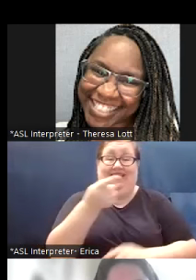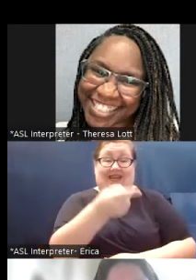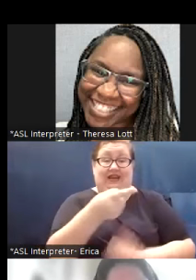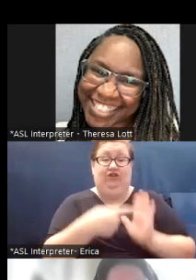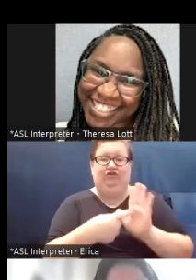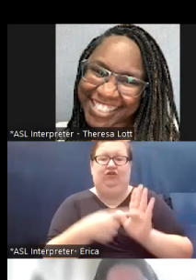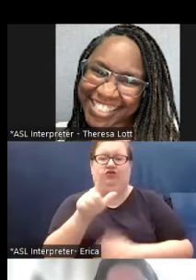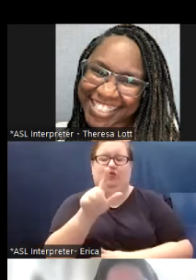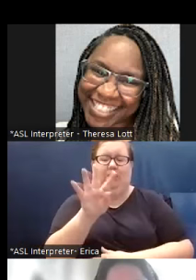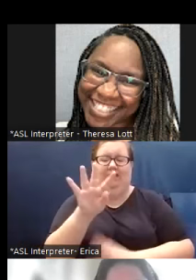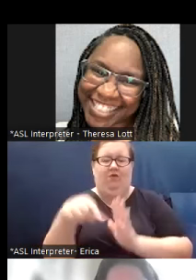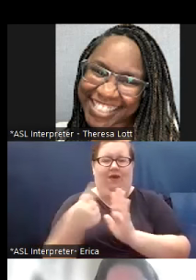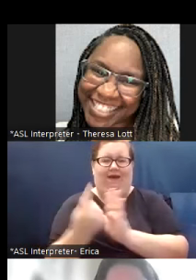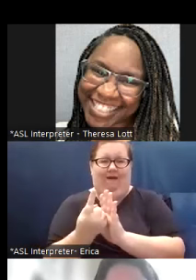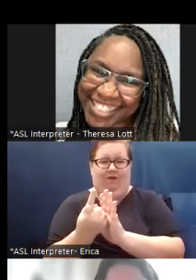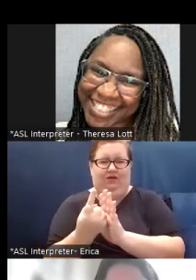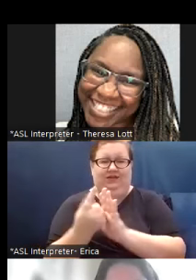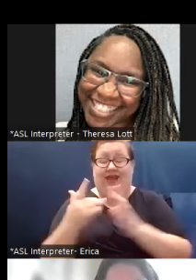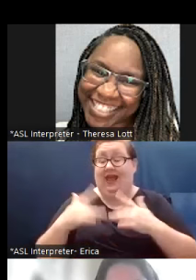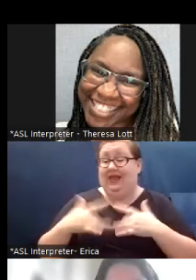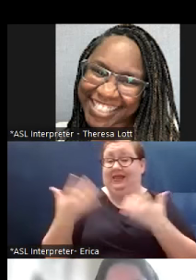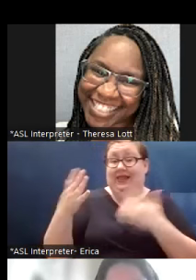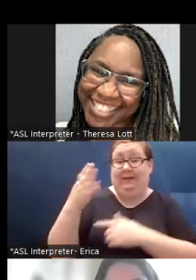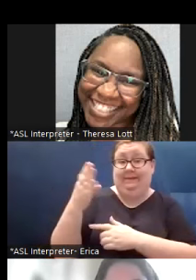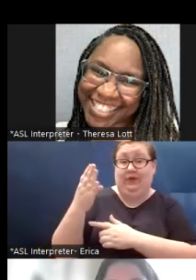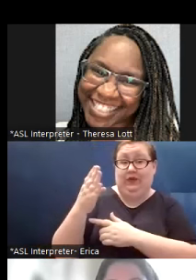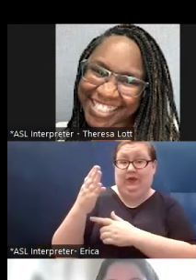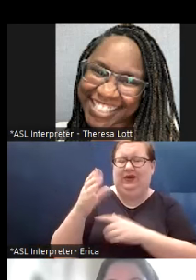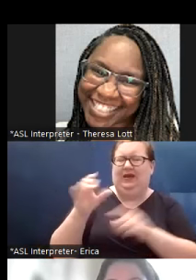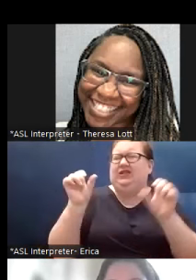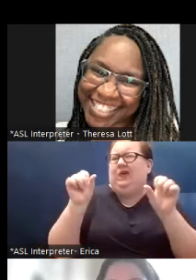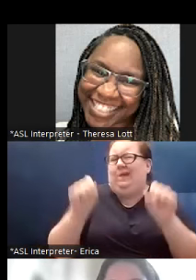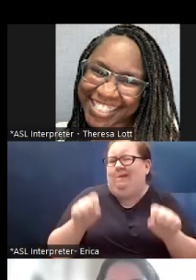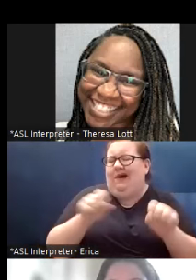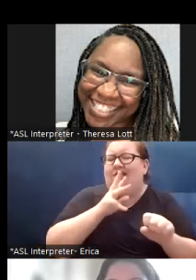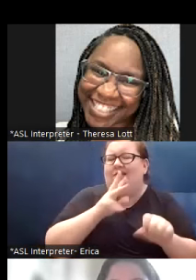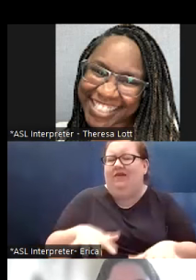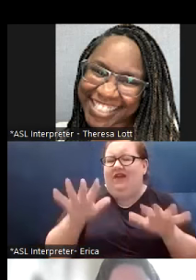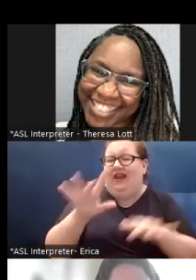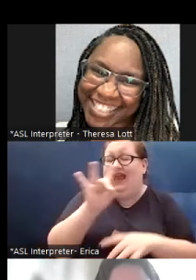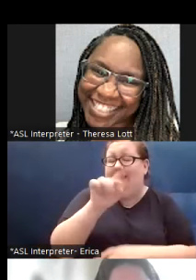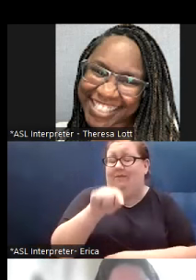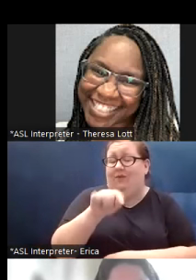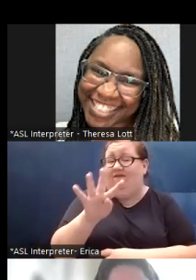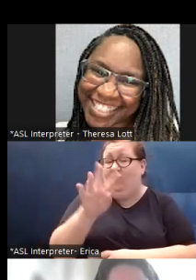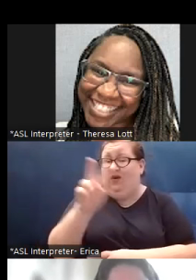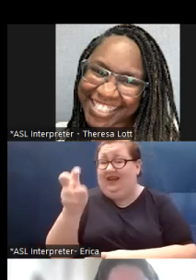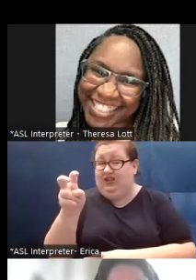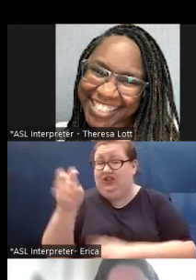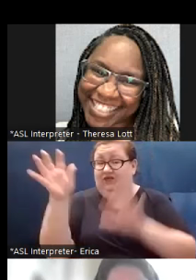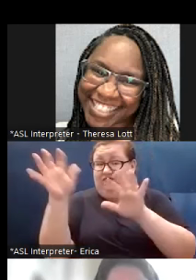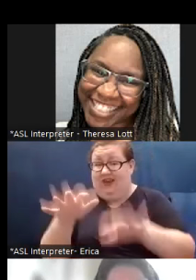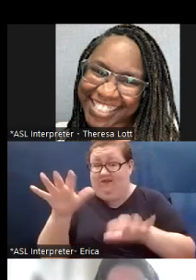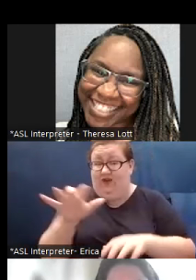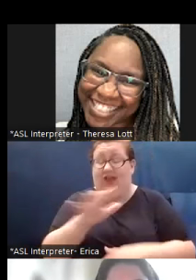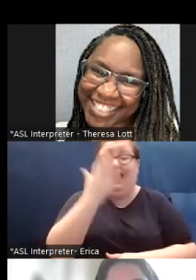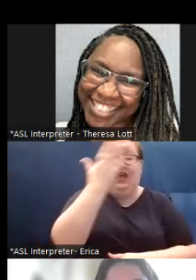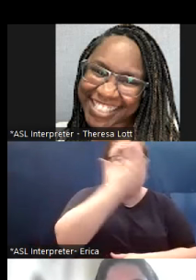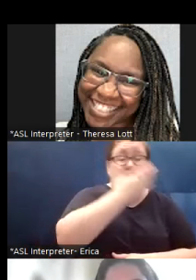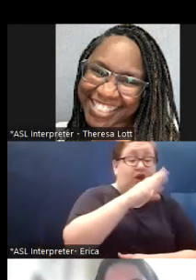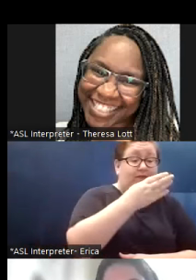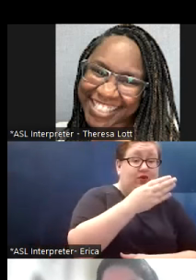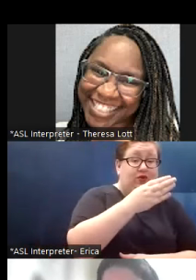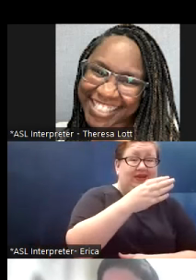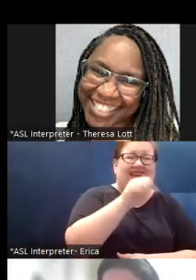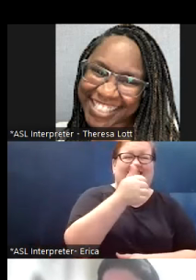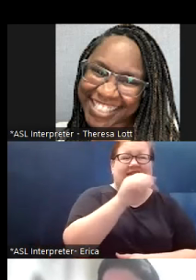The lighter blue shows possible flooding from 8.4 inches of rainfall, and the dark blue from 10% more than that, or